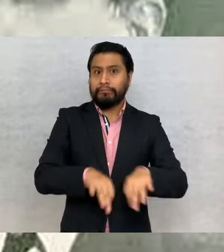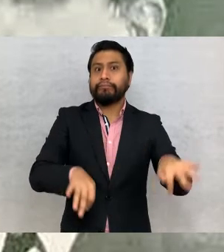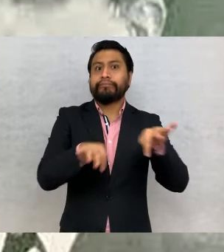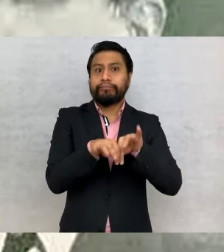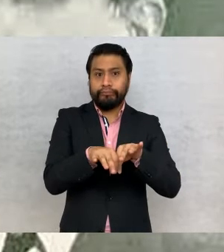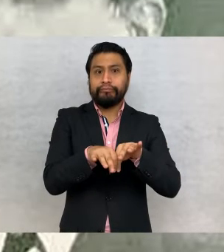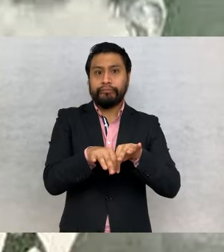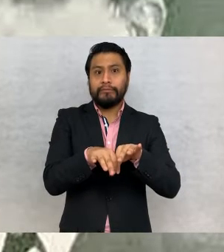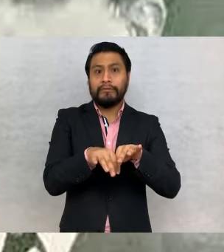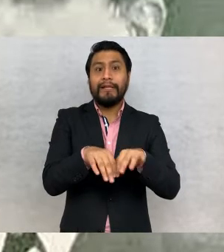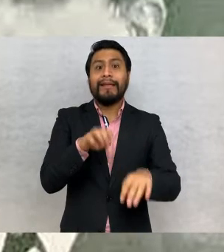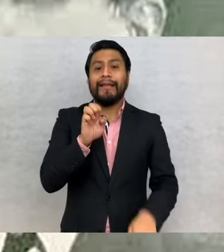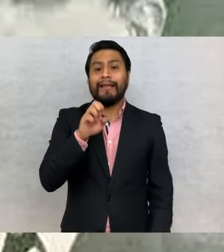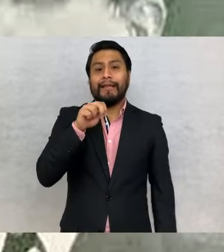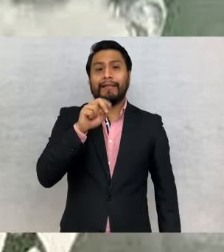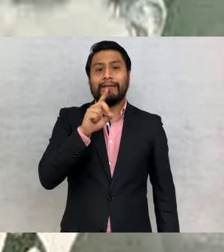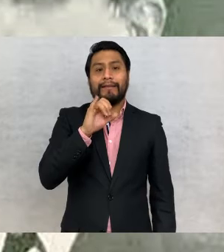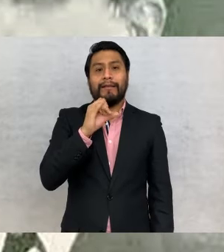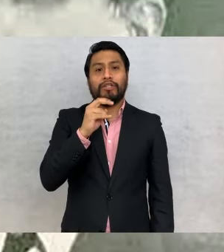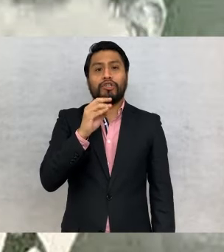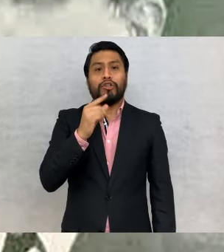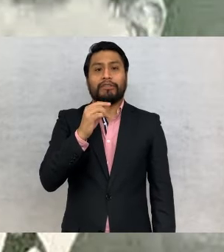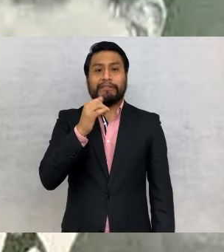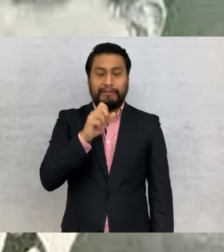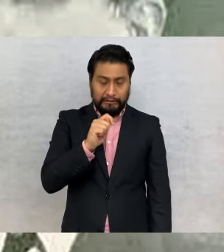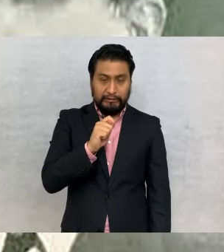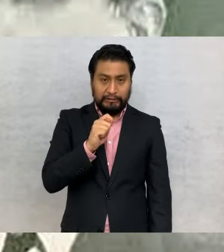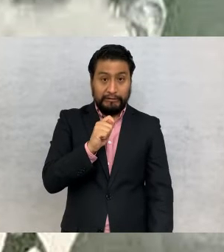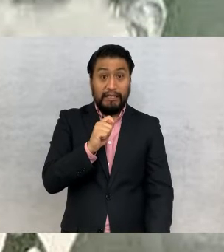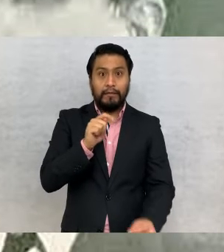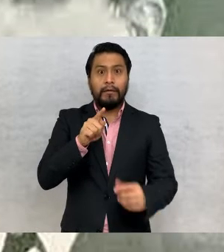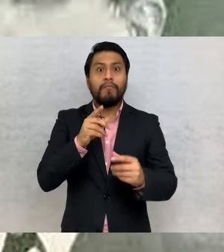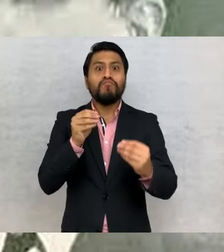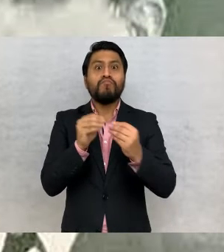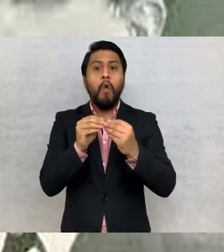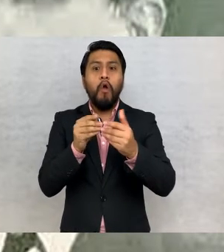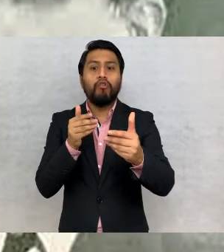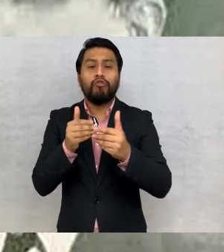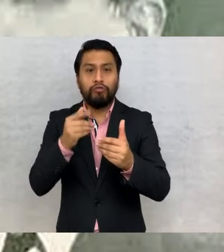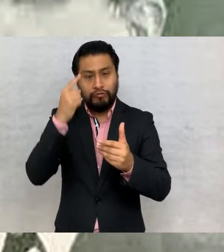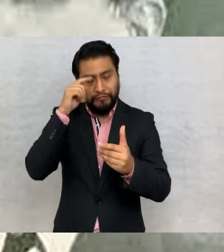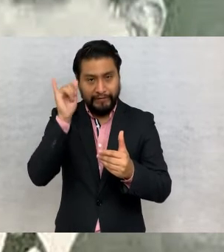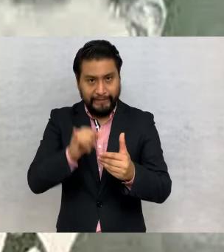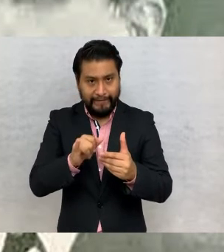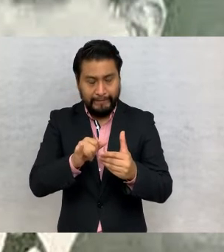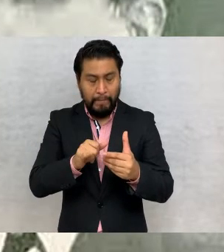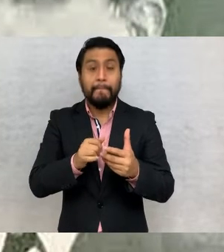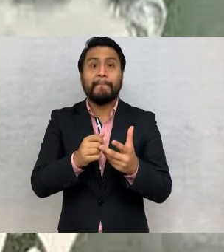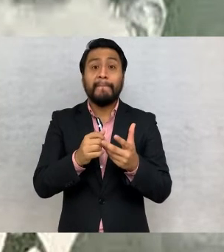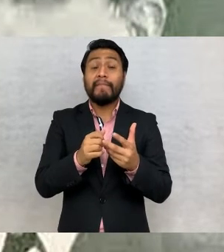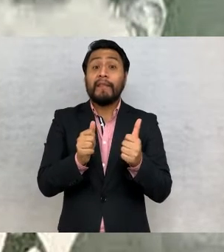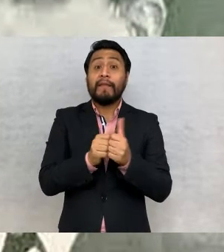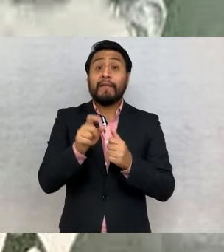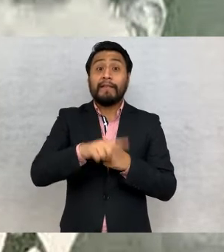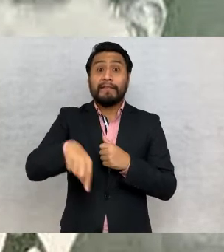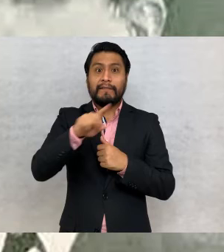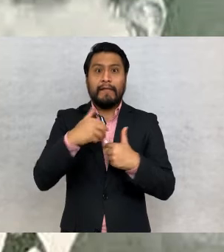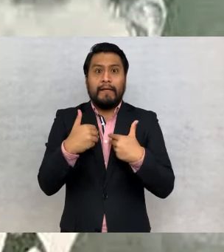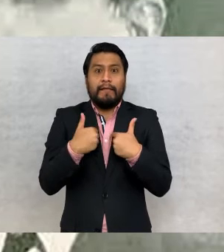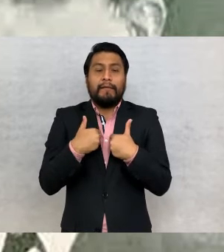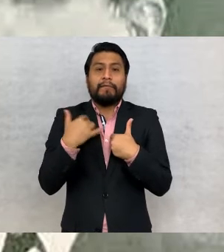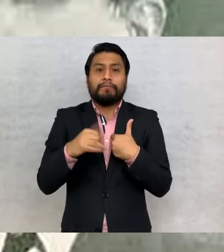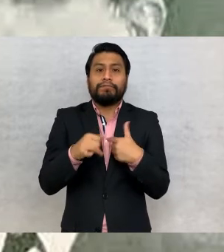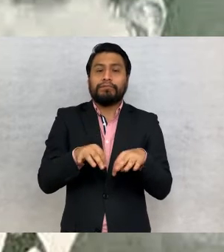Basically, endocrinologists, who later on were very close to the fascist regime. Among them, the